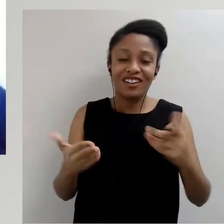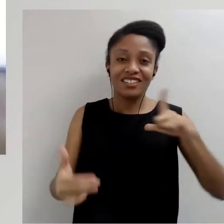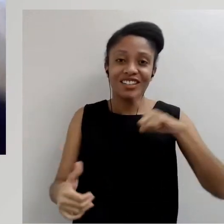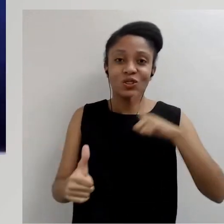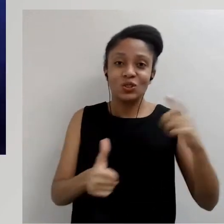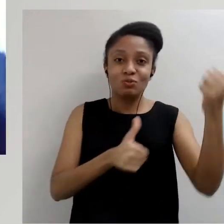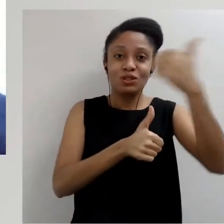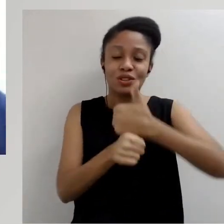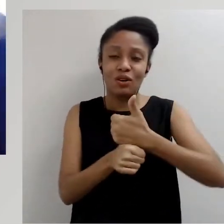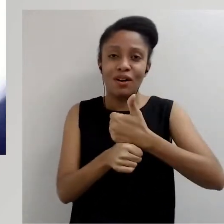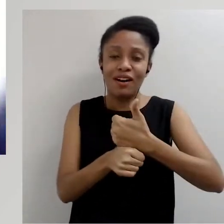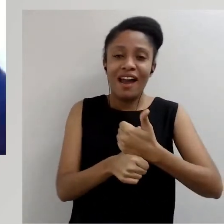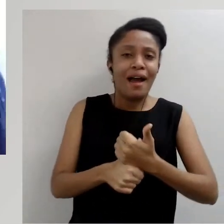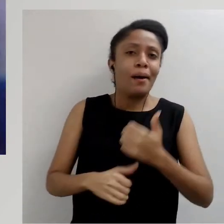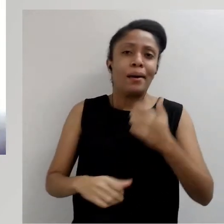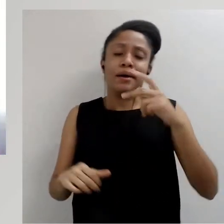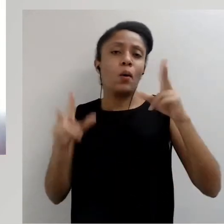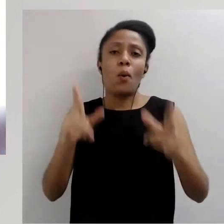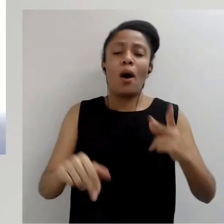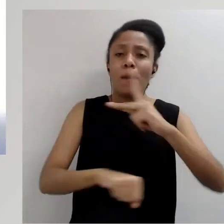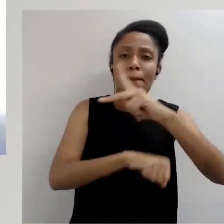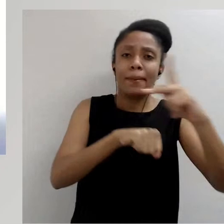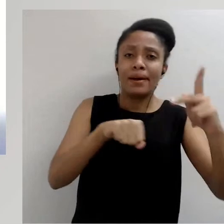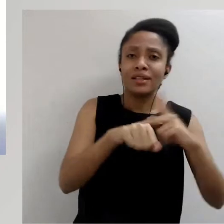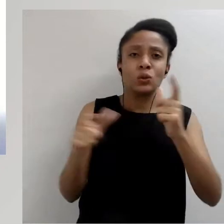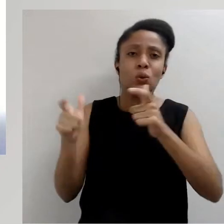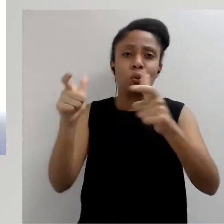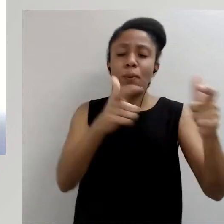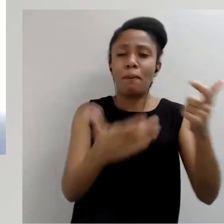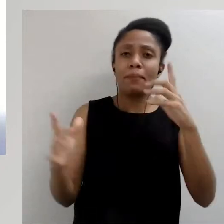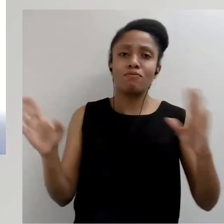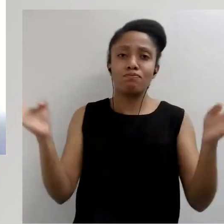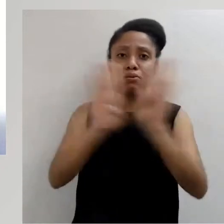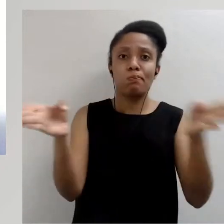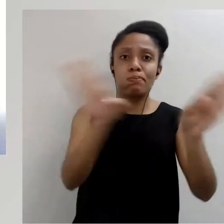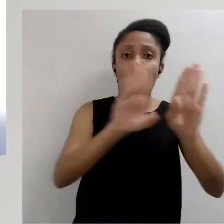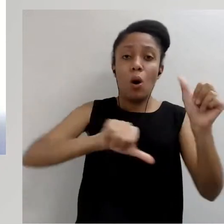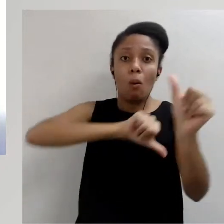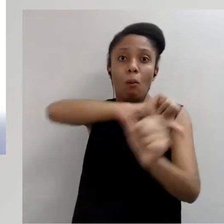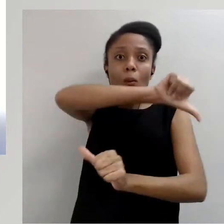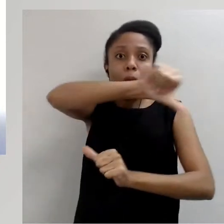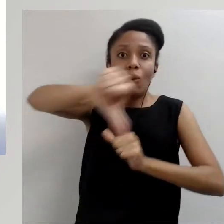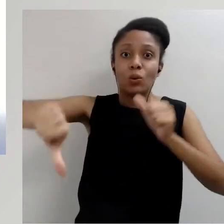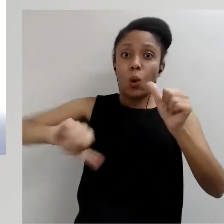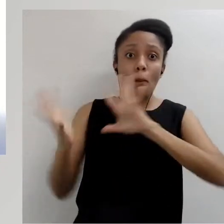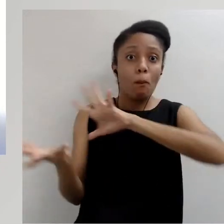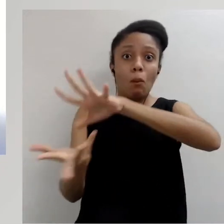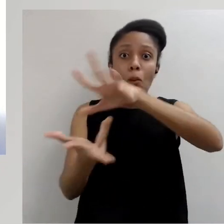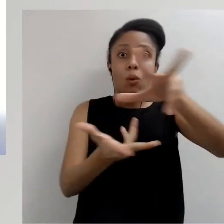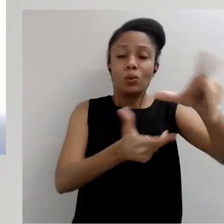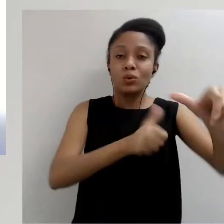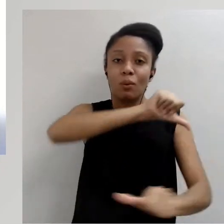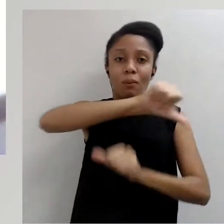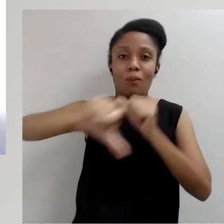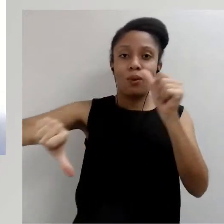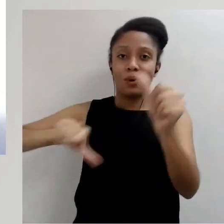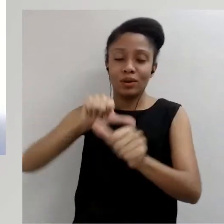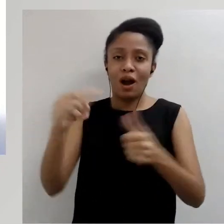of industries were closed as any other markets were also closed. Everything changed. The world has